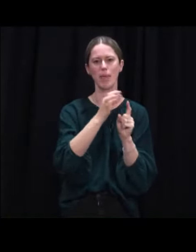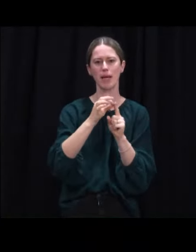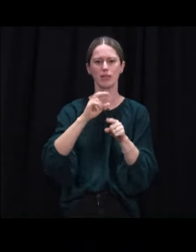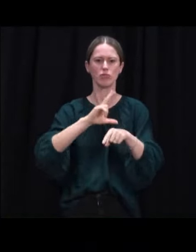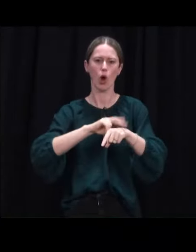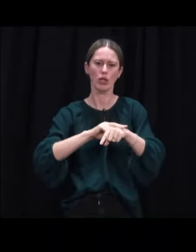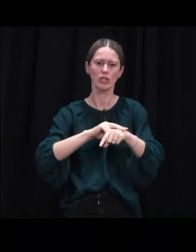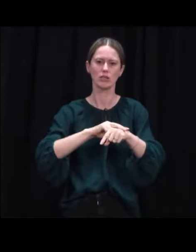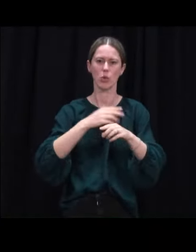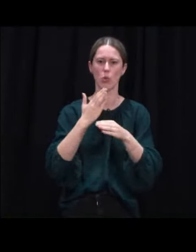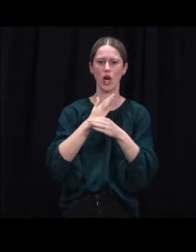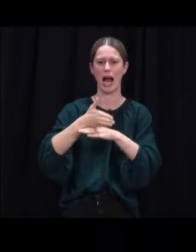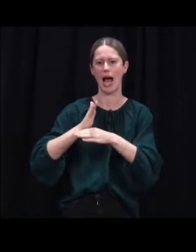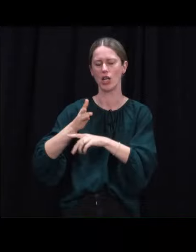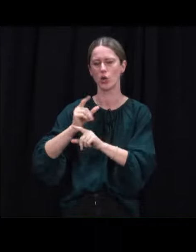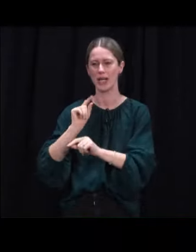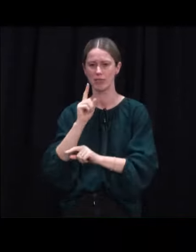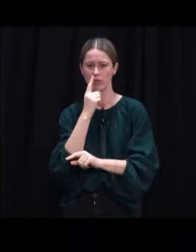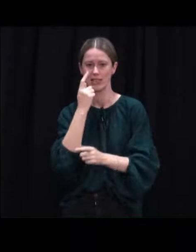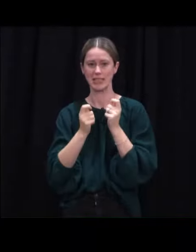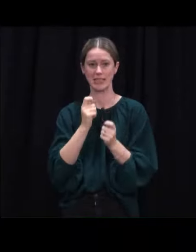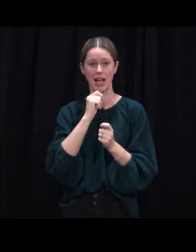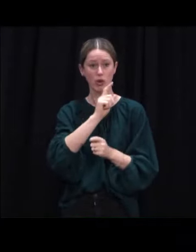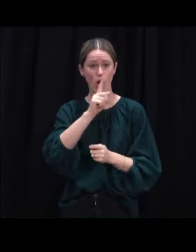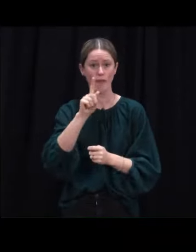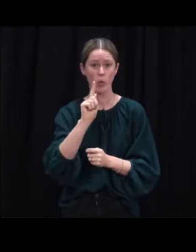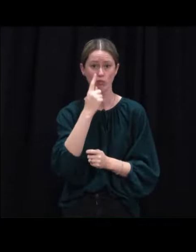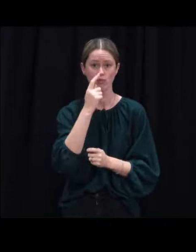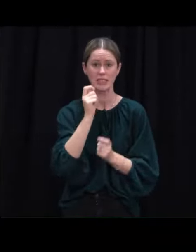that testing. Wherever you get a test, it is free.